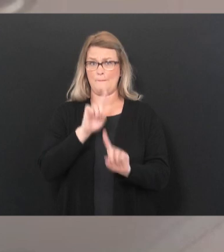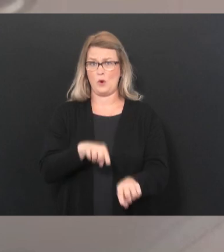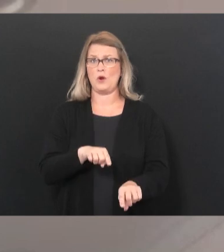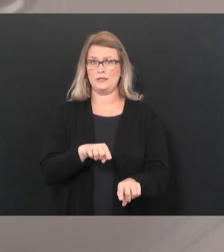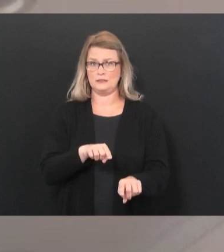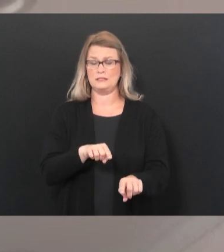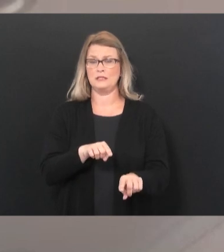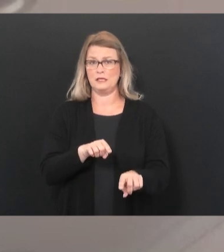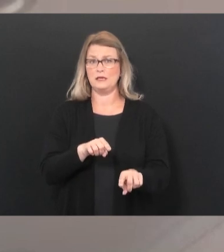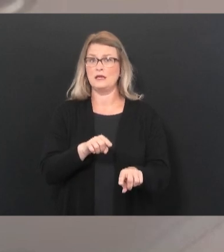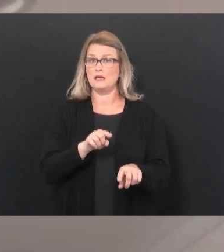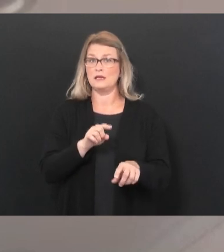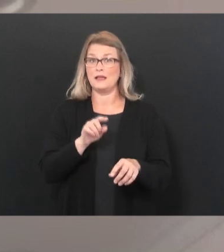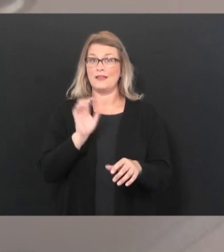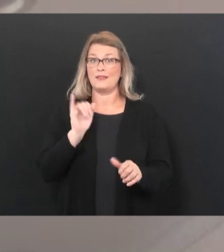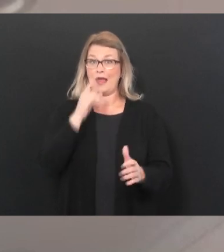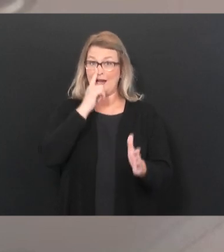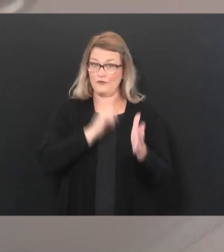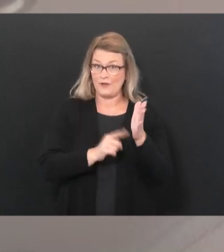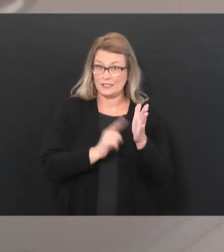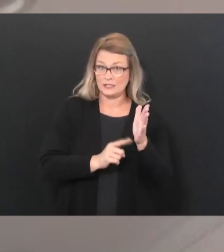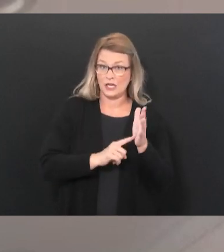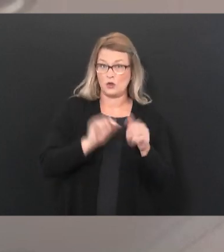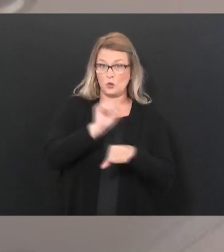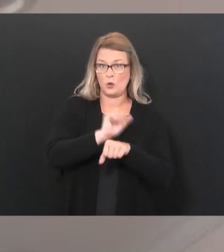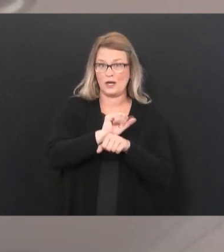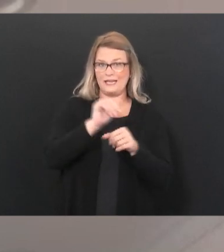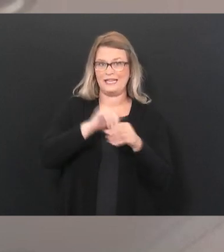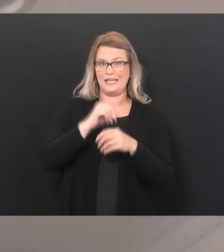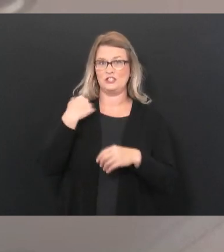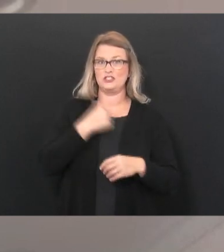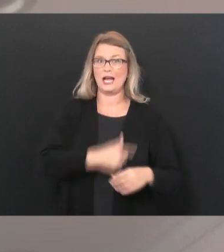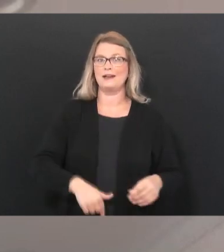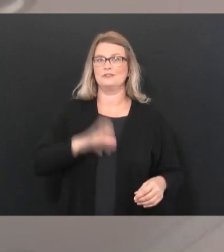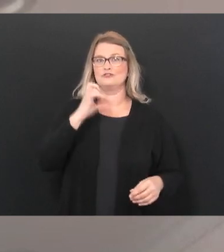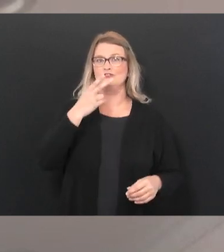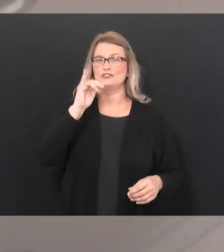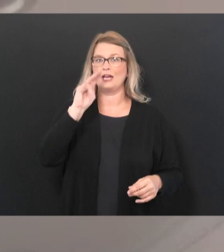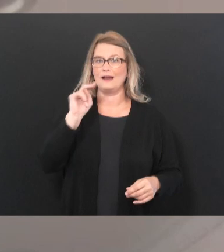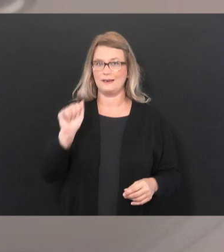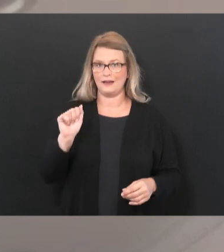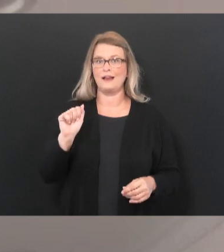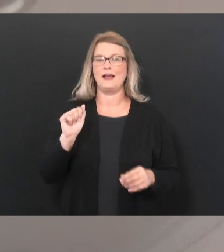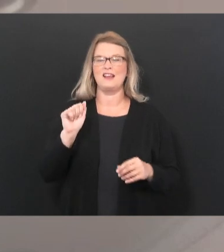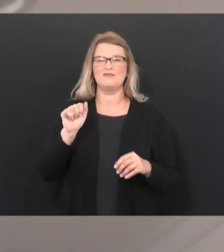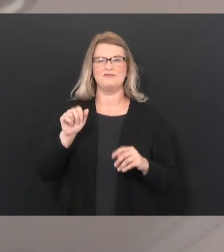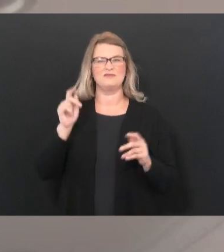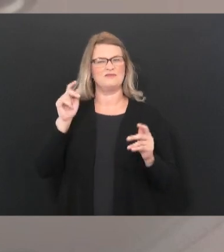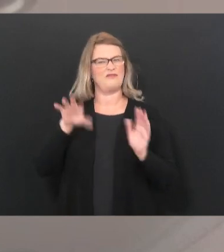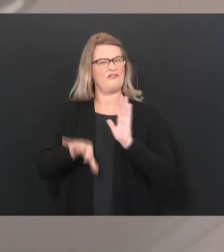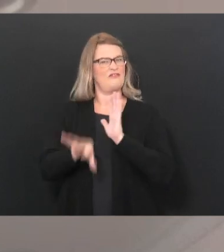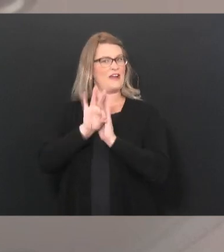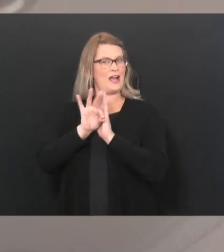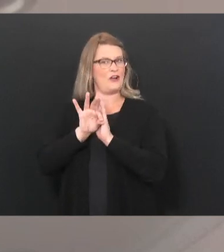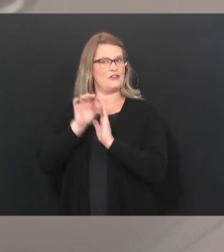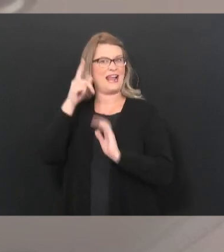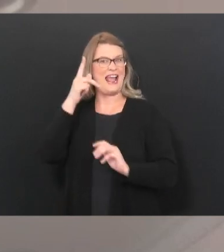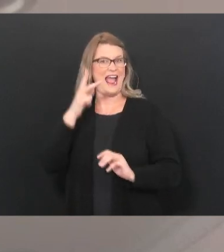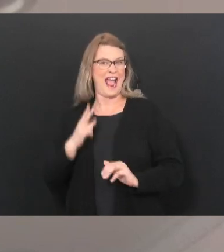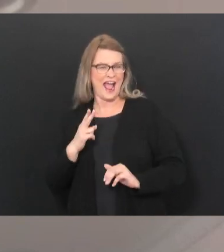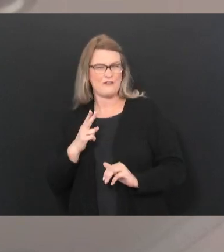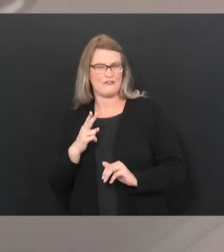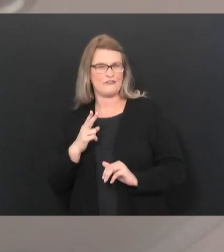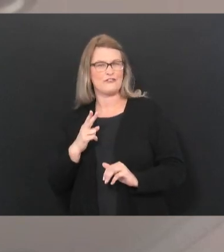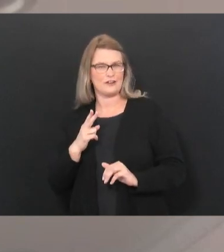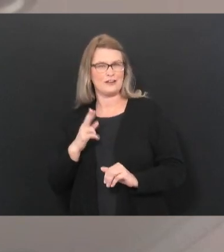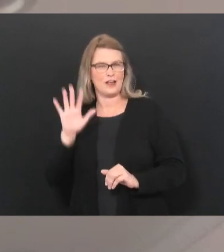the investigators working in China found that about half or so